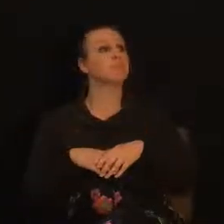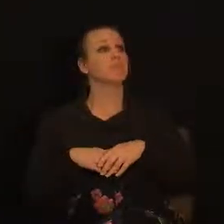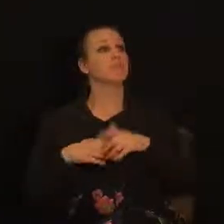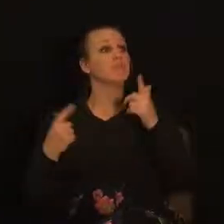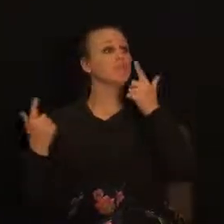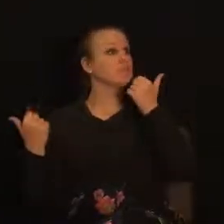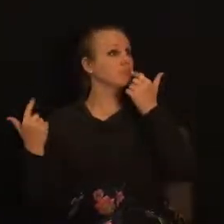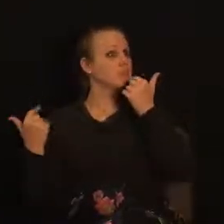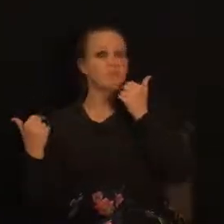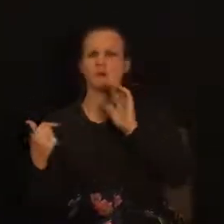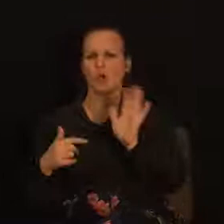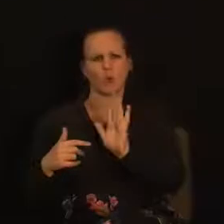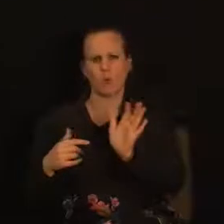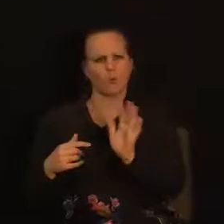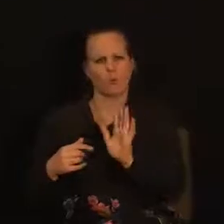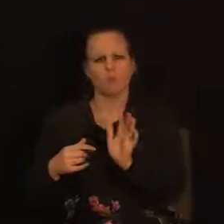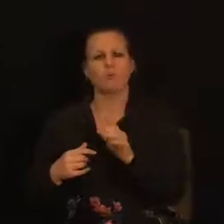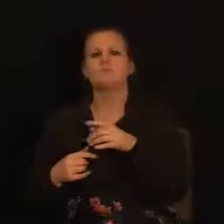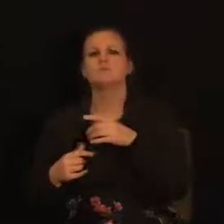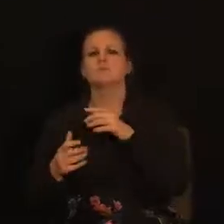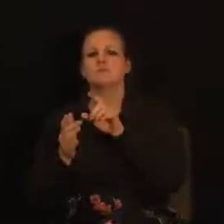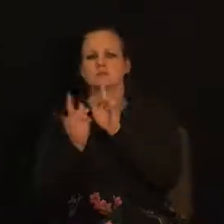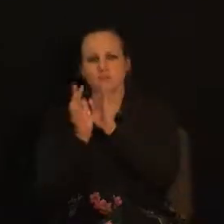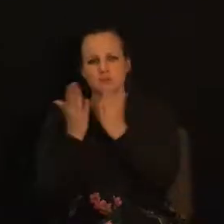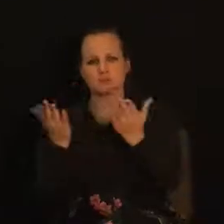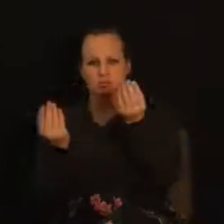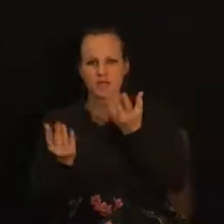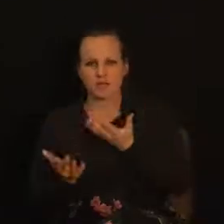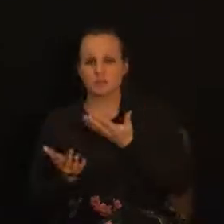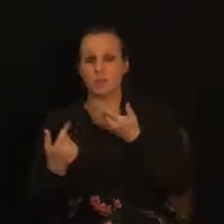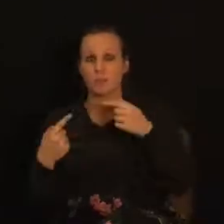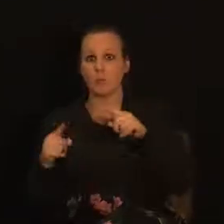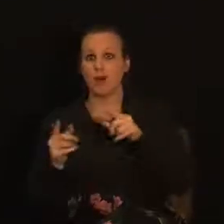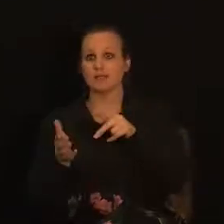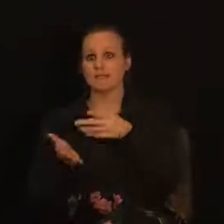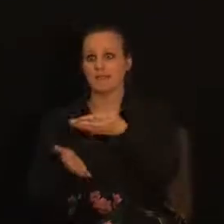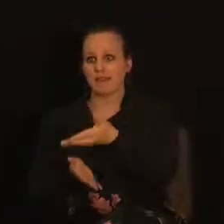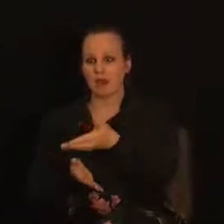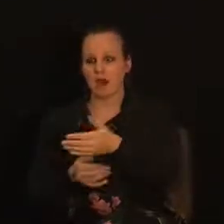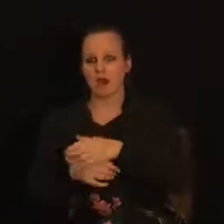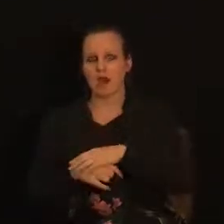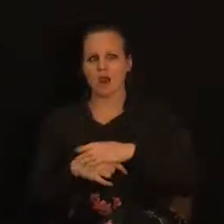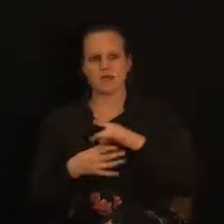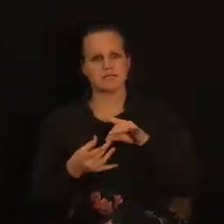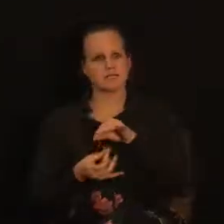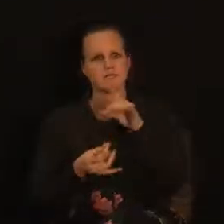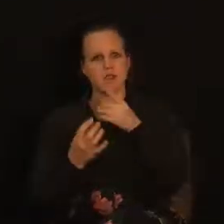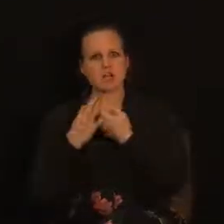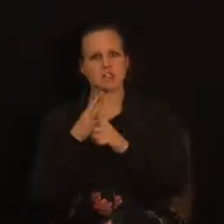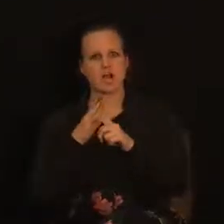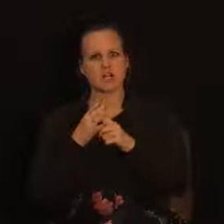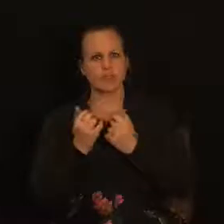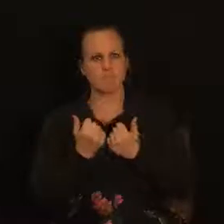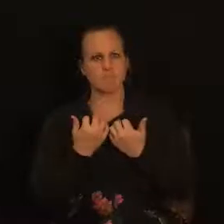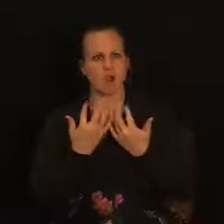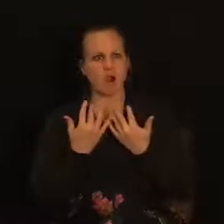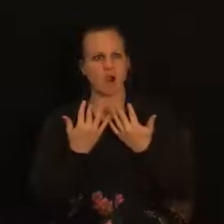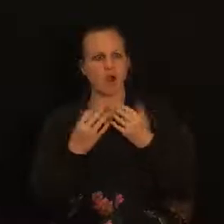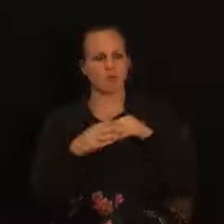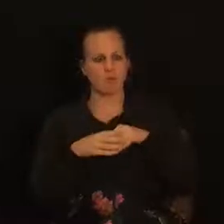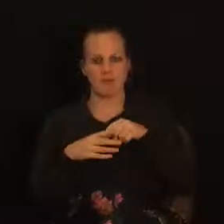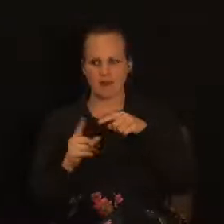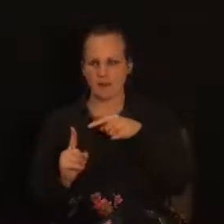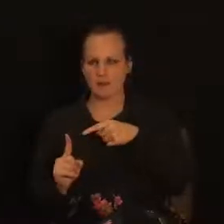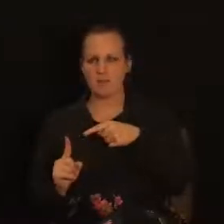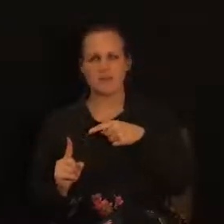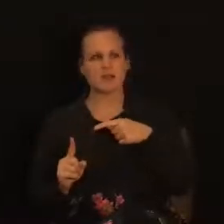scripture tells us that as he's there, his spirit starts to burn within him because he sees all the idol worship